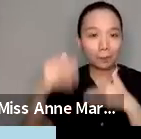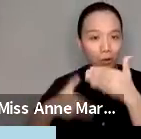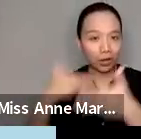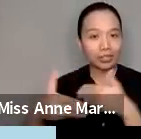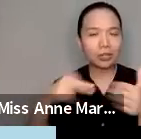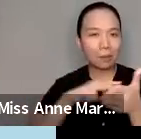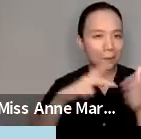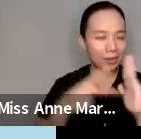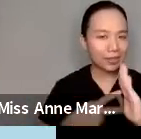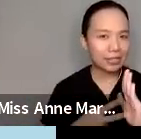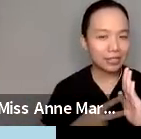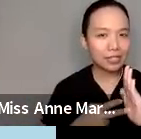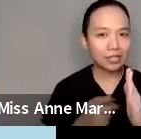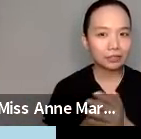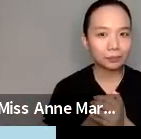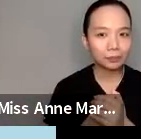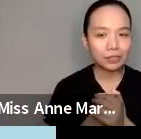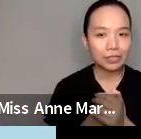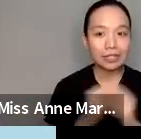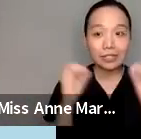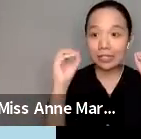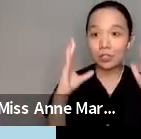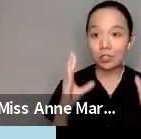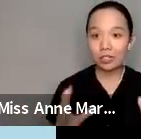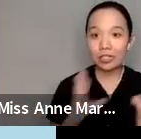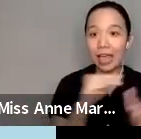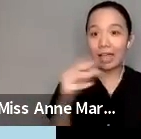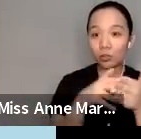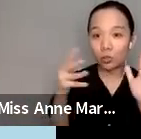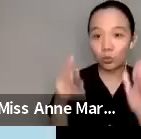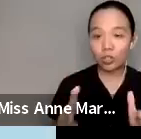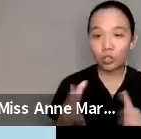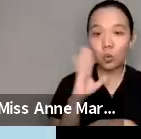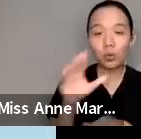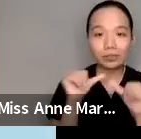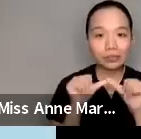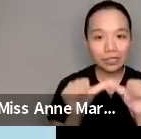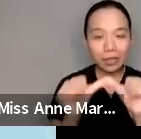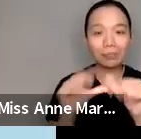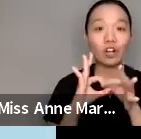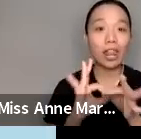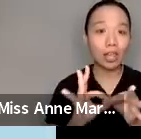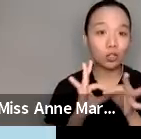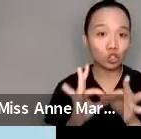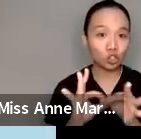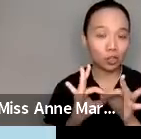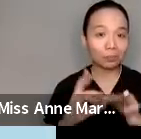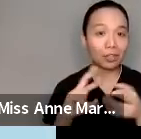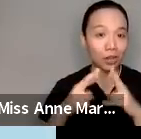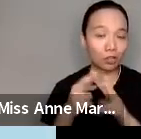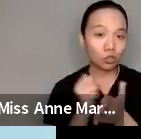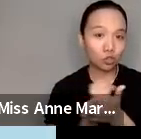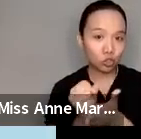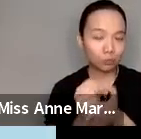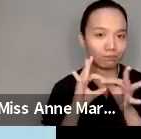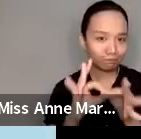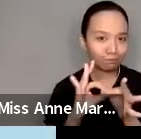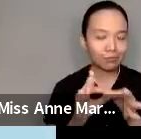means the teachers and the students will keep their relationship until the end of the